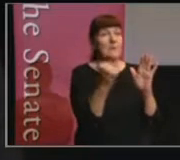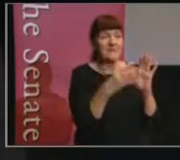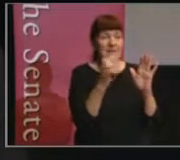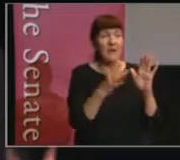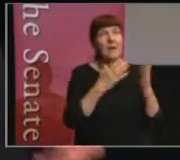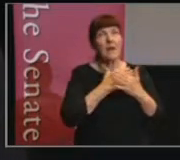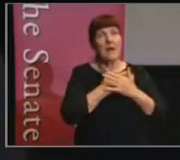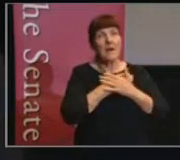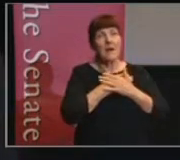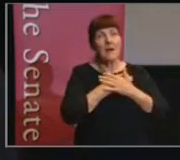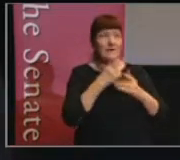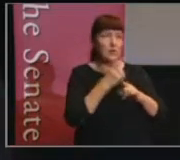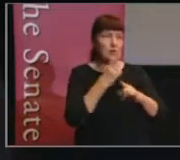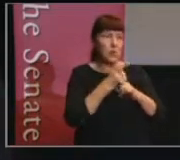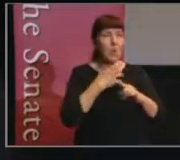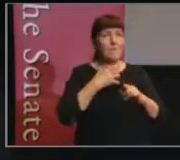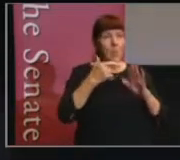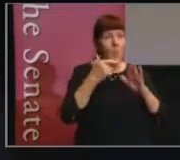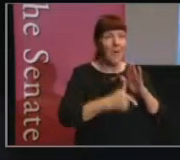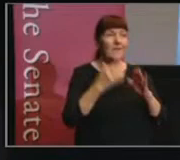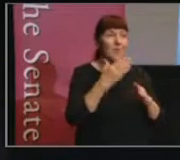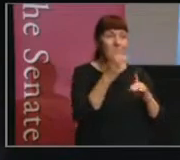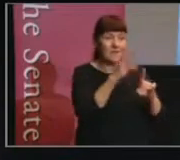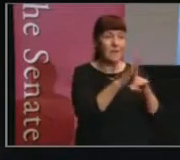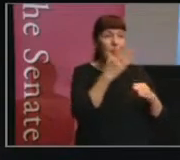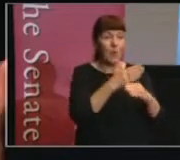I'd love to talk to you about in more detail if you're working in that space.